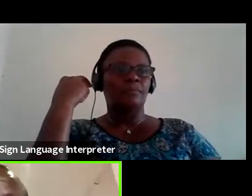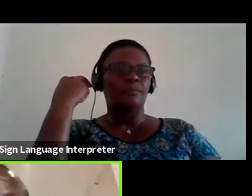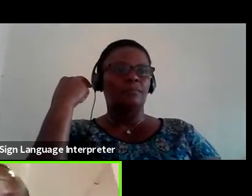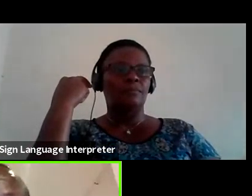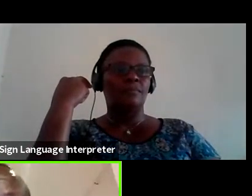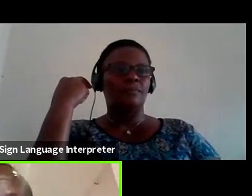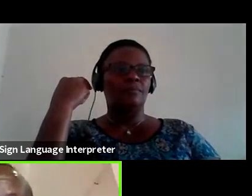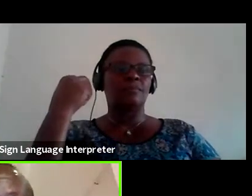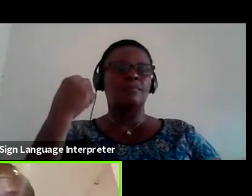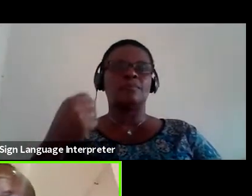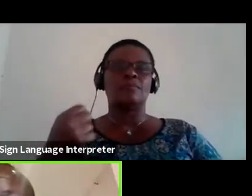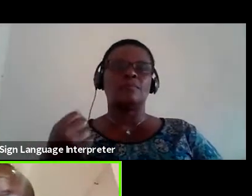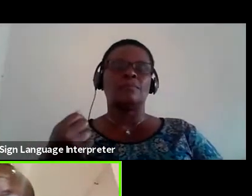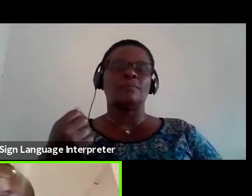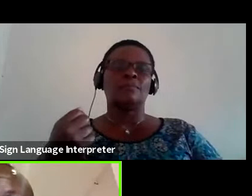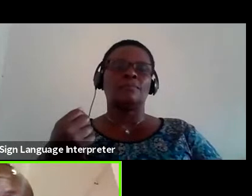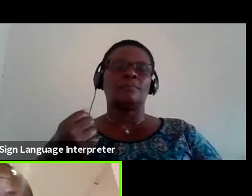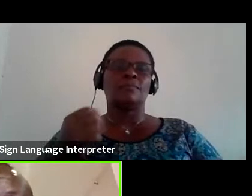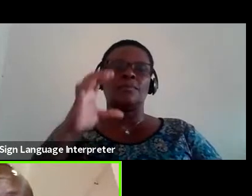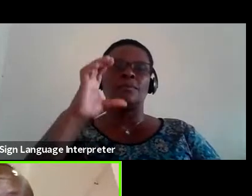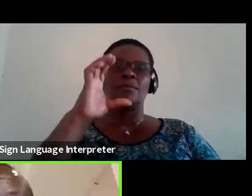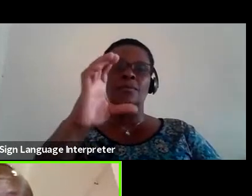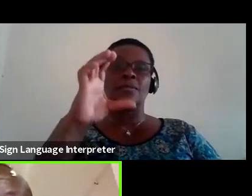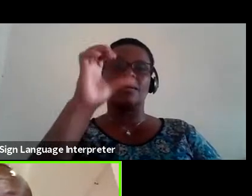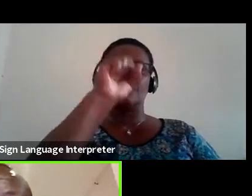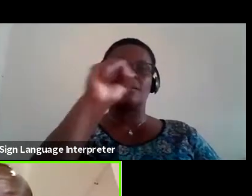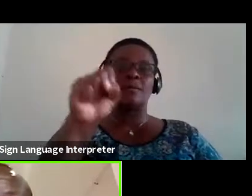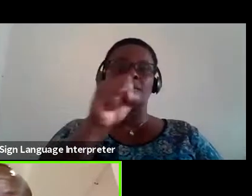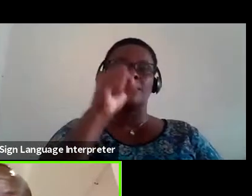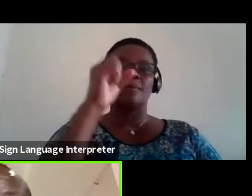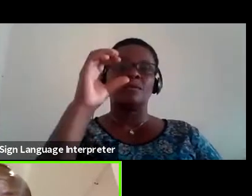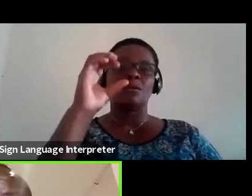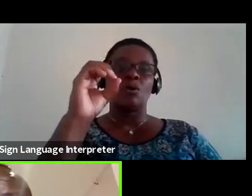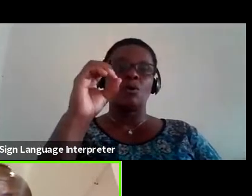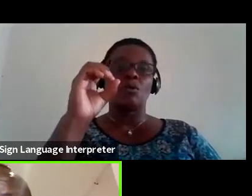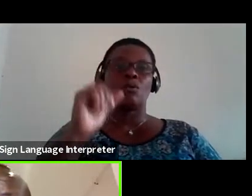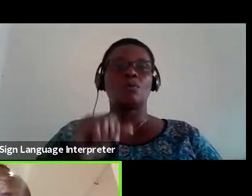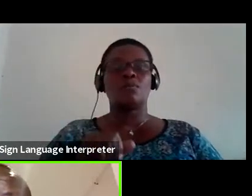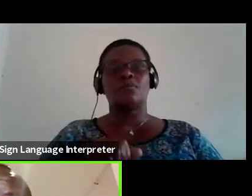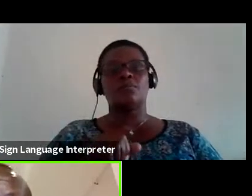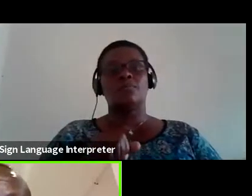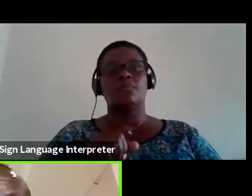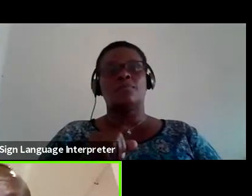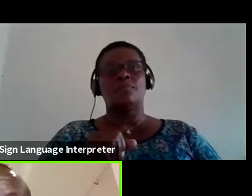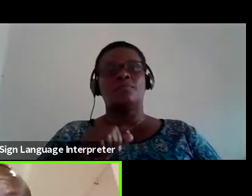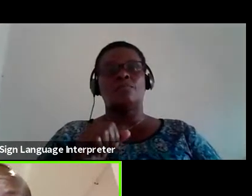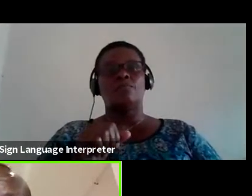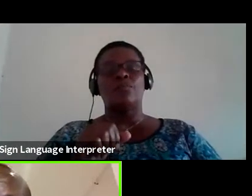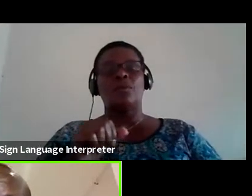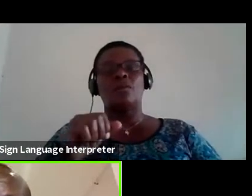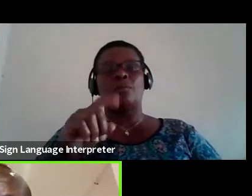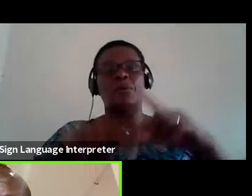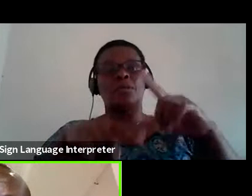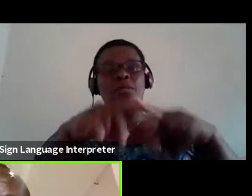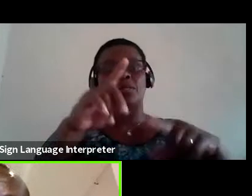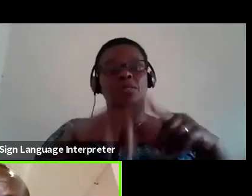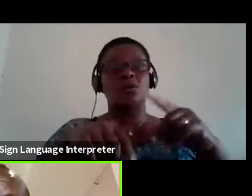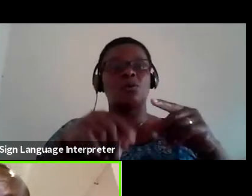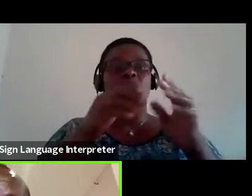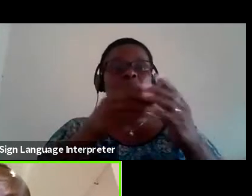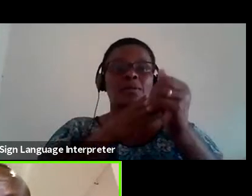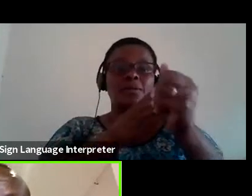civil society organizations, activists, journalists, and political opposition leaders and groups in 11 African